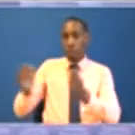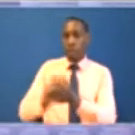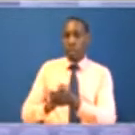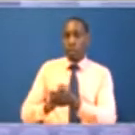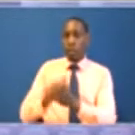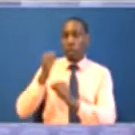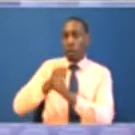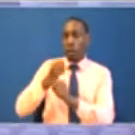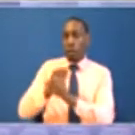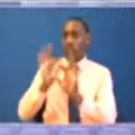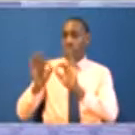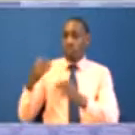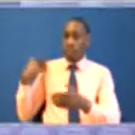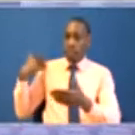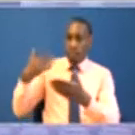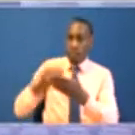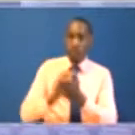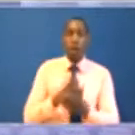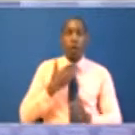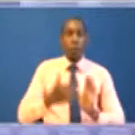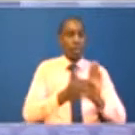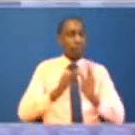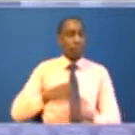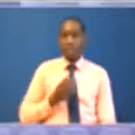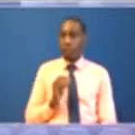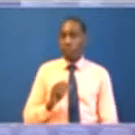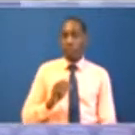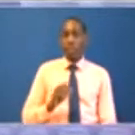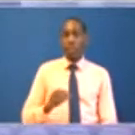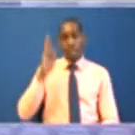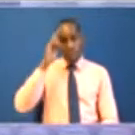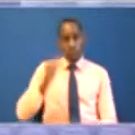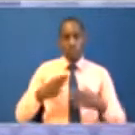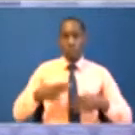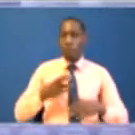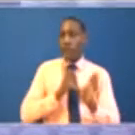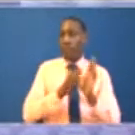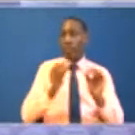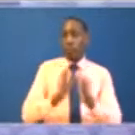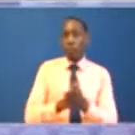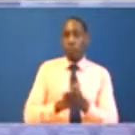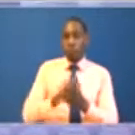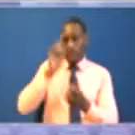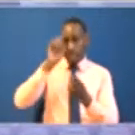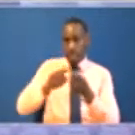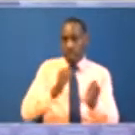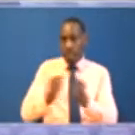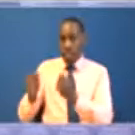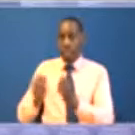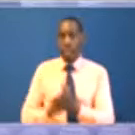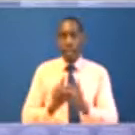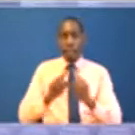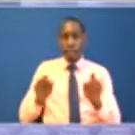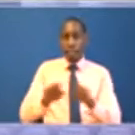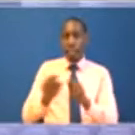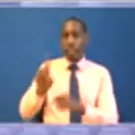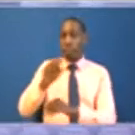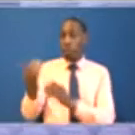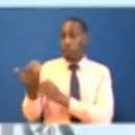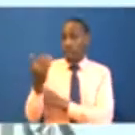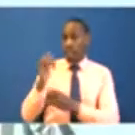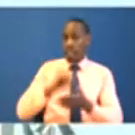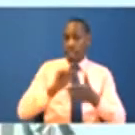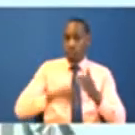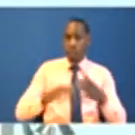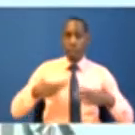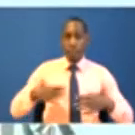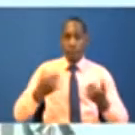track record so i don't want to expose myself that's the reason why people stay our way so they stay way because of strategy but i think your original question to us was the